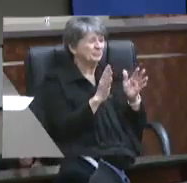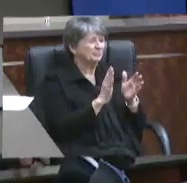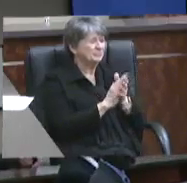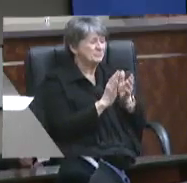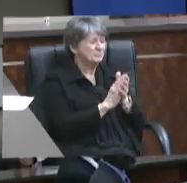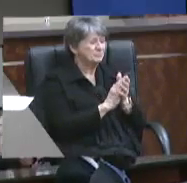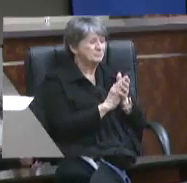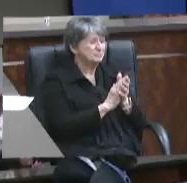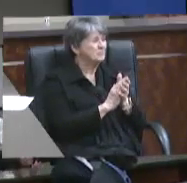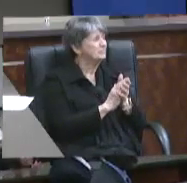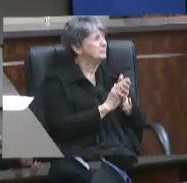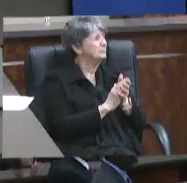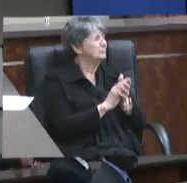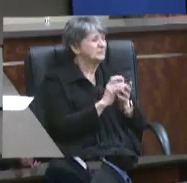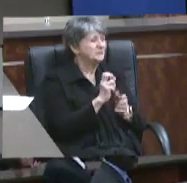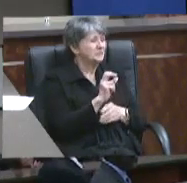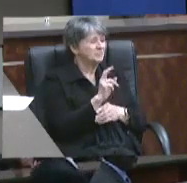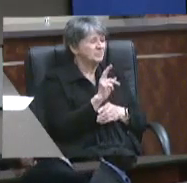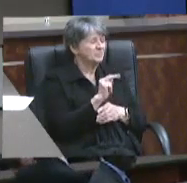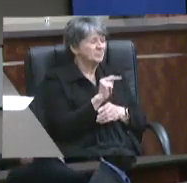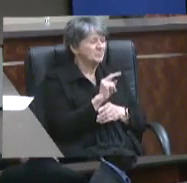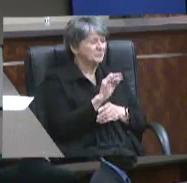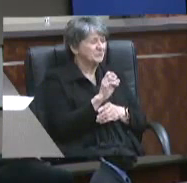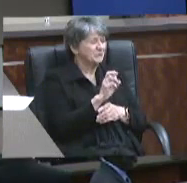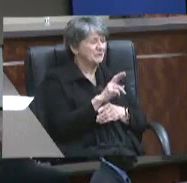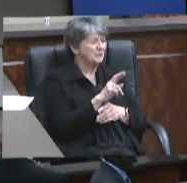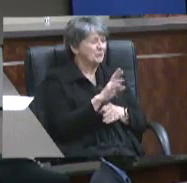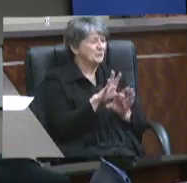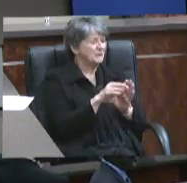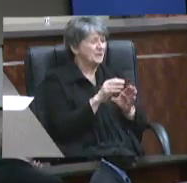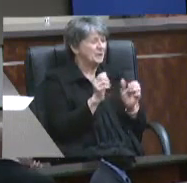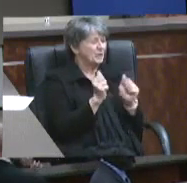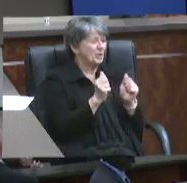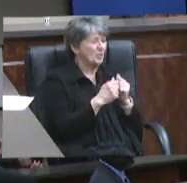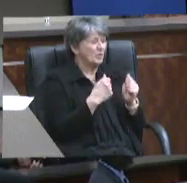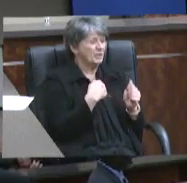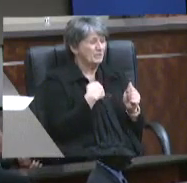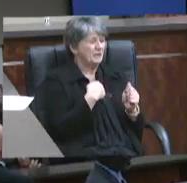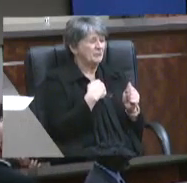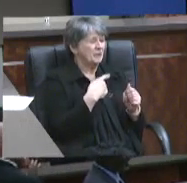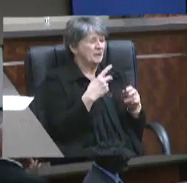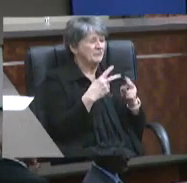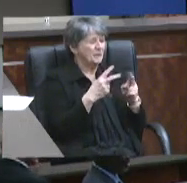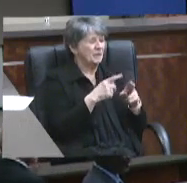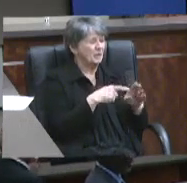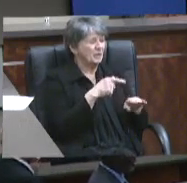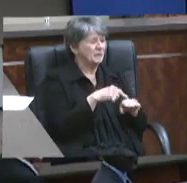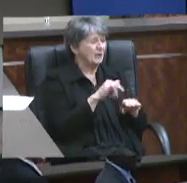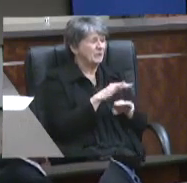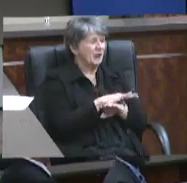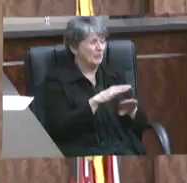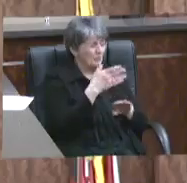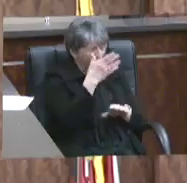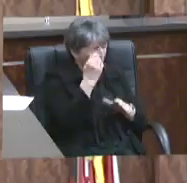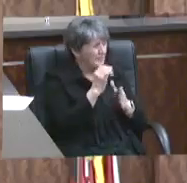Jennifer stood out in the cold with me for a very long time, and I will never forget that. Thank you. Thank you for your service.